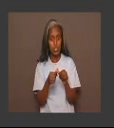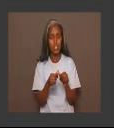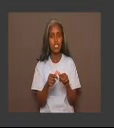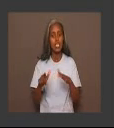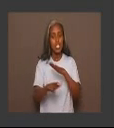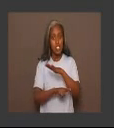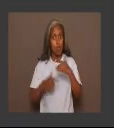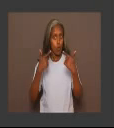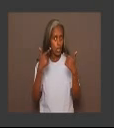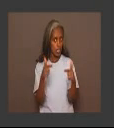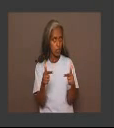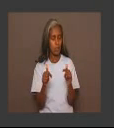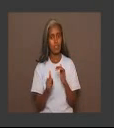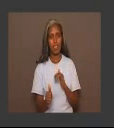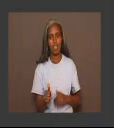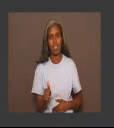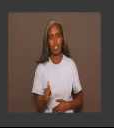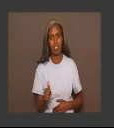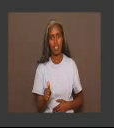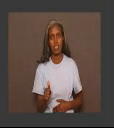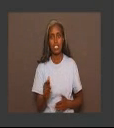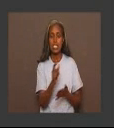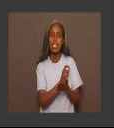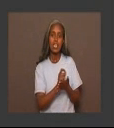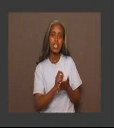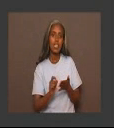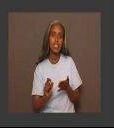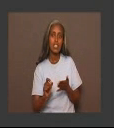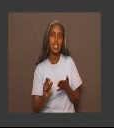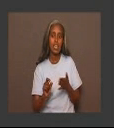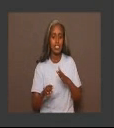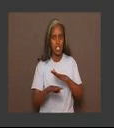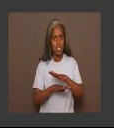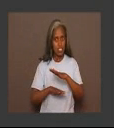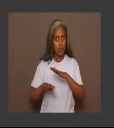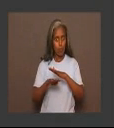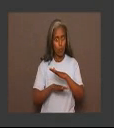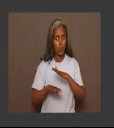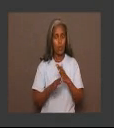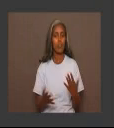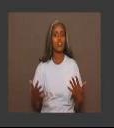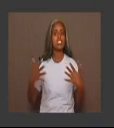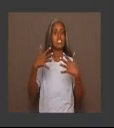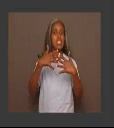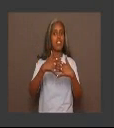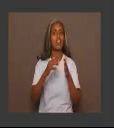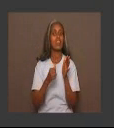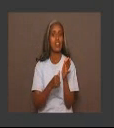lower limit a is written at the bottom of the integral